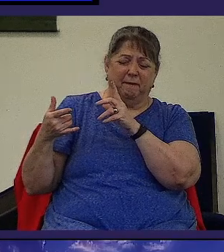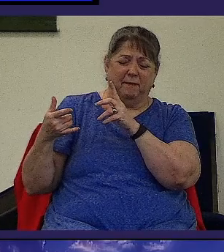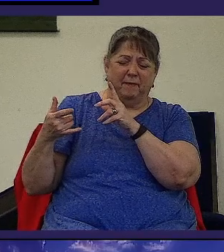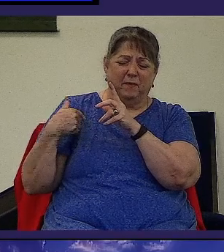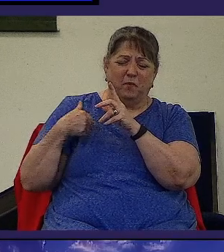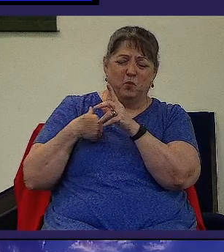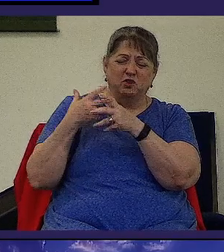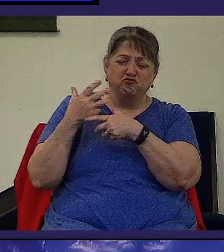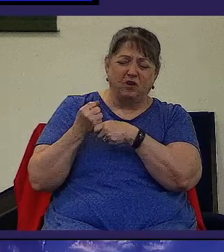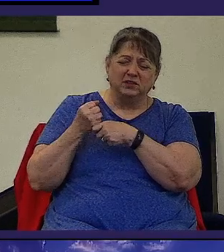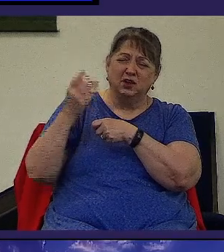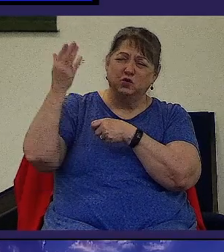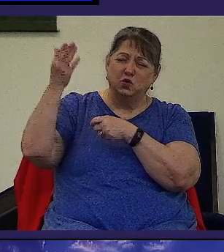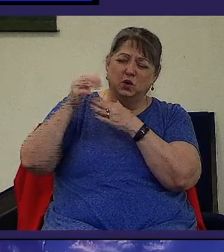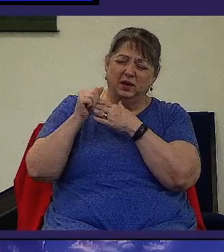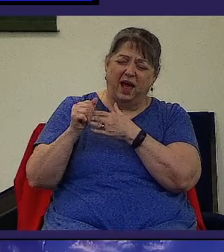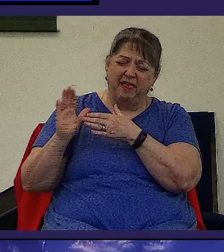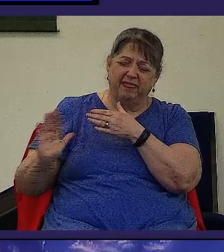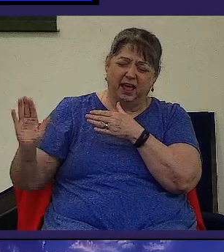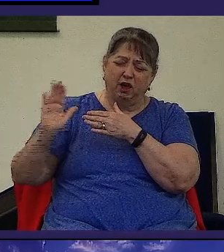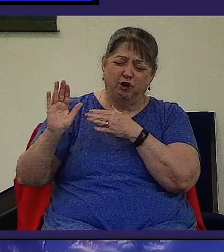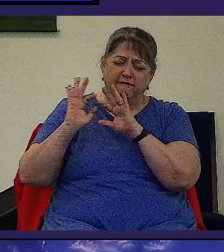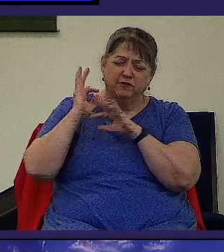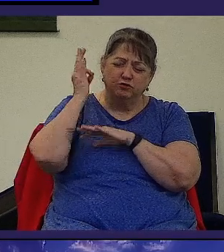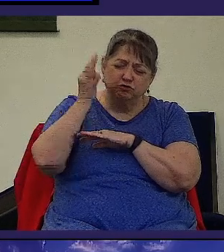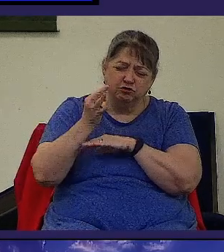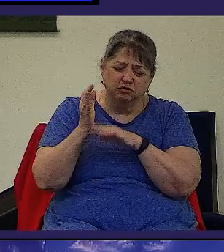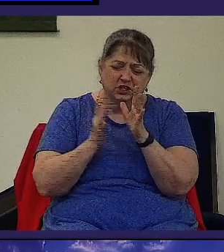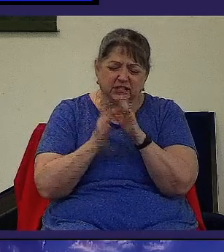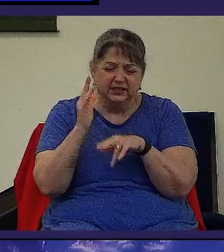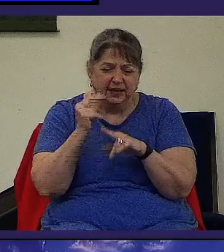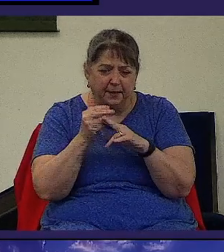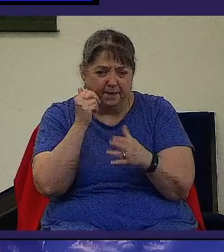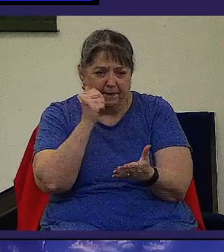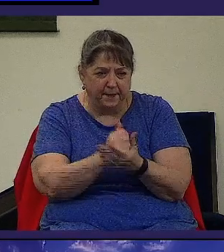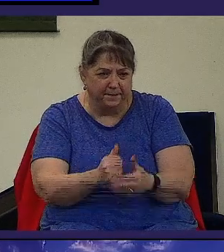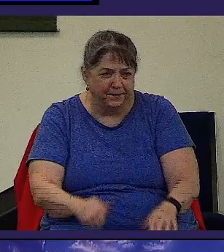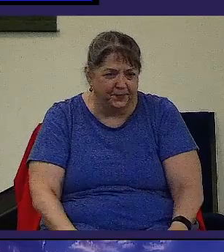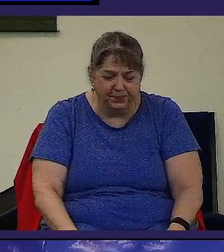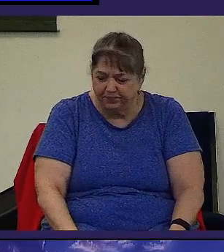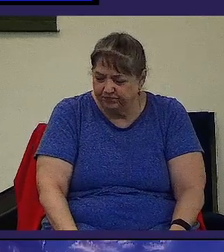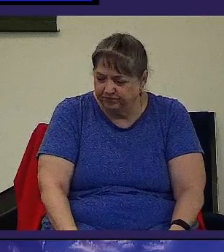to you as well from here on and we thank you in jesus name amen thank you